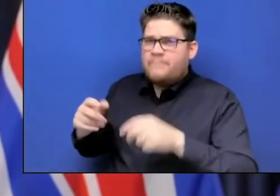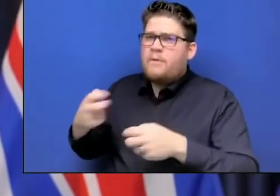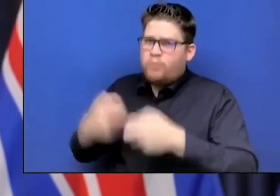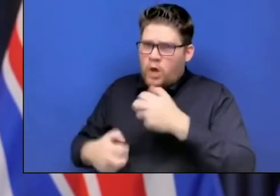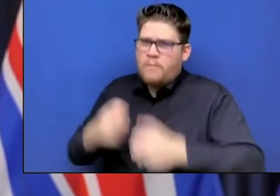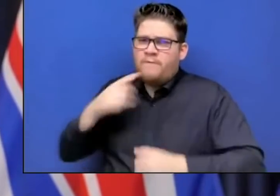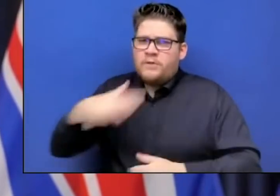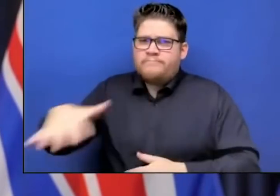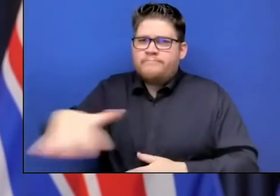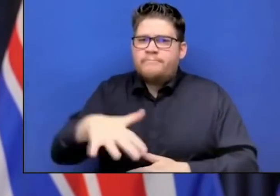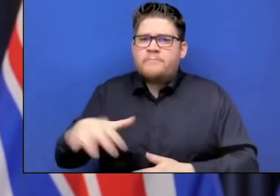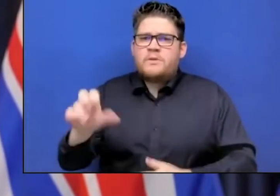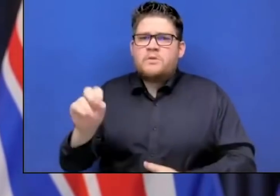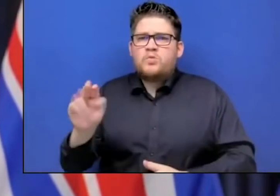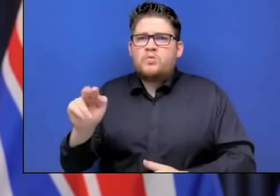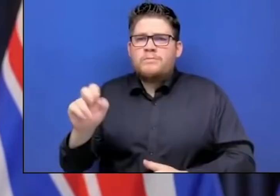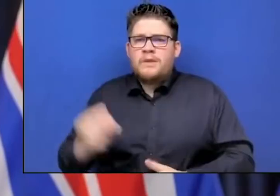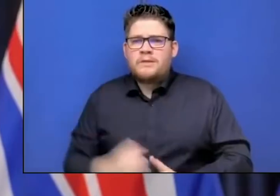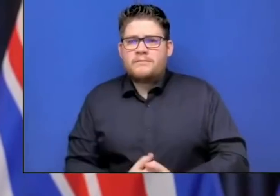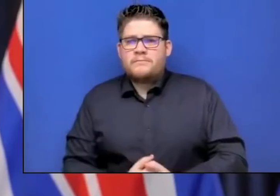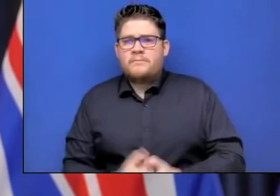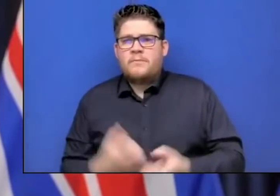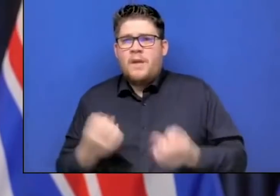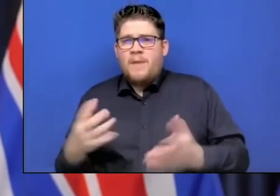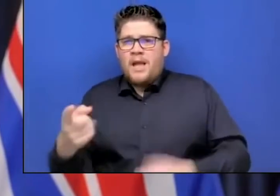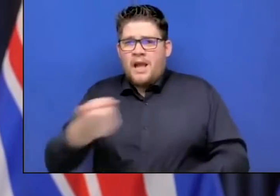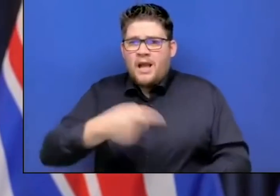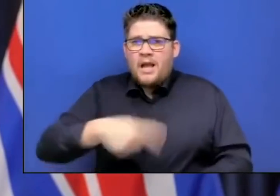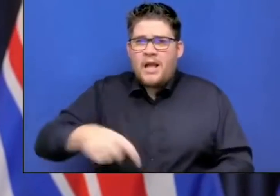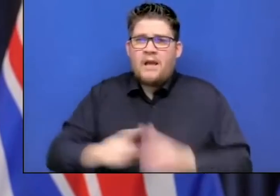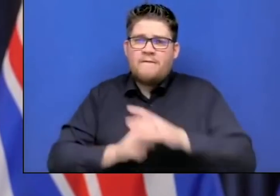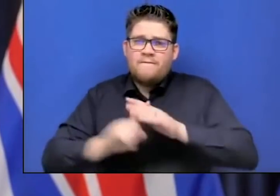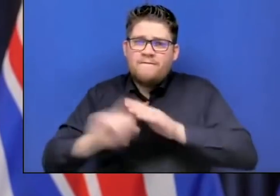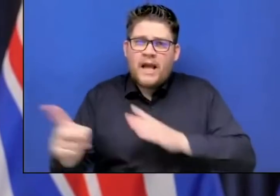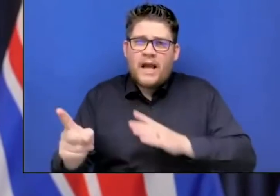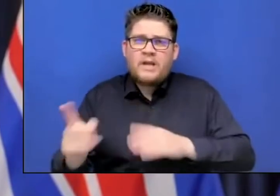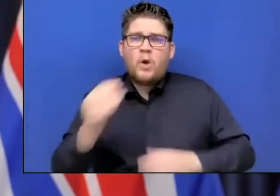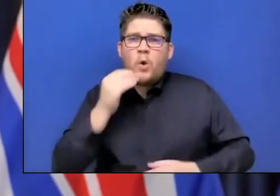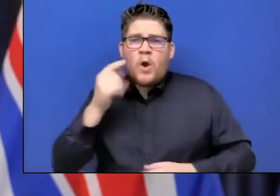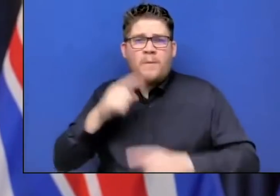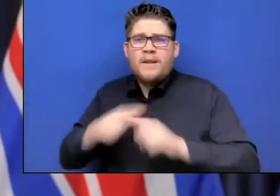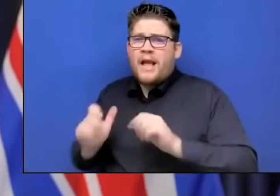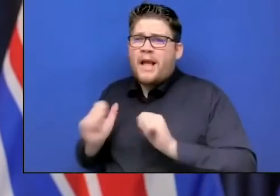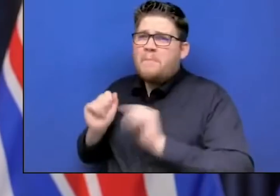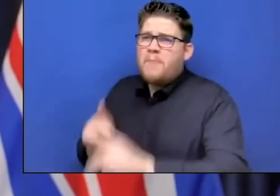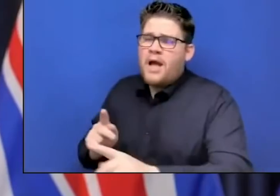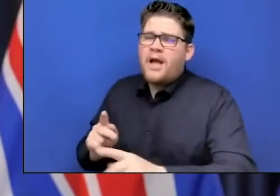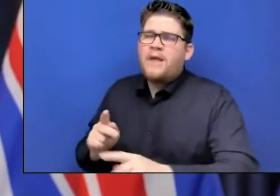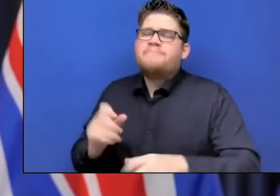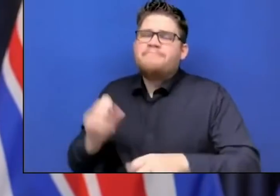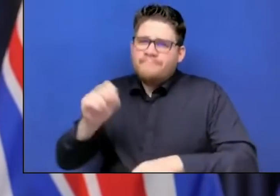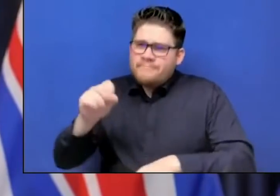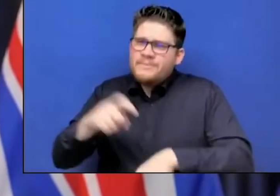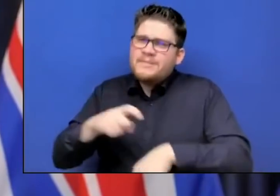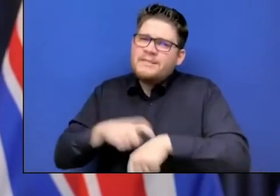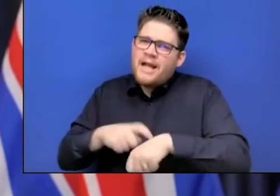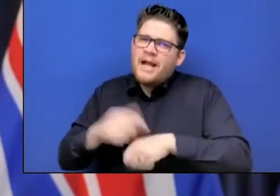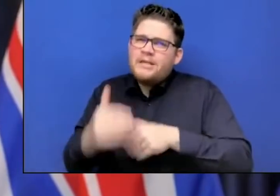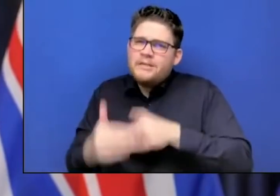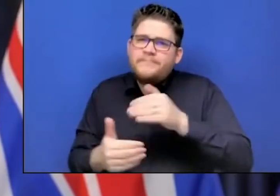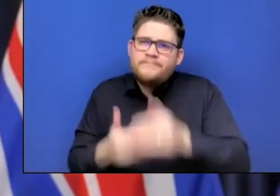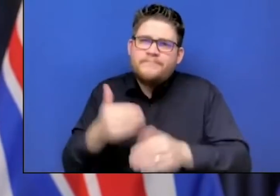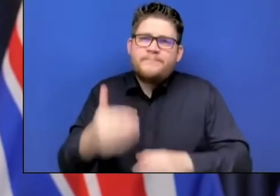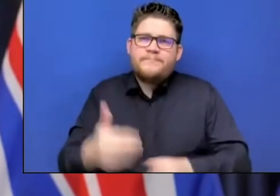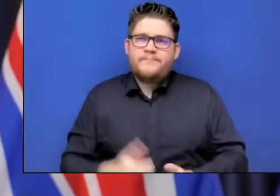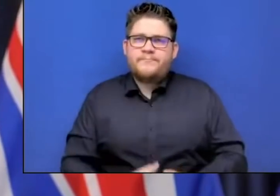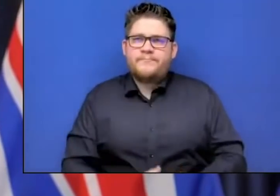Thousands remain away from their homes and communities continue to grapple with extensive damage. This recovery will take time. And